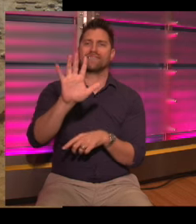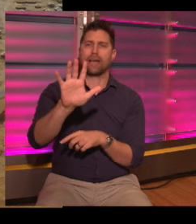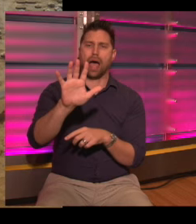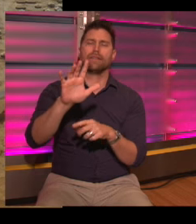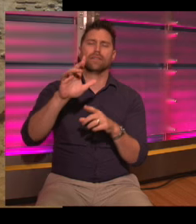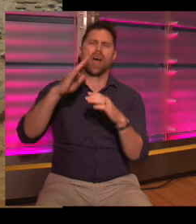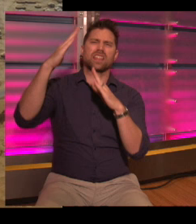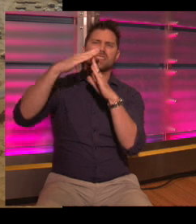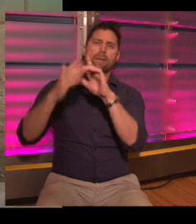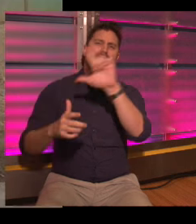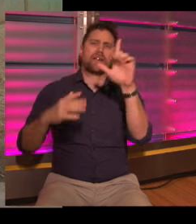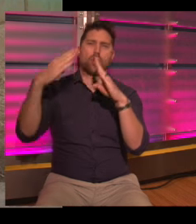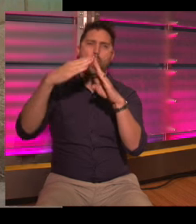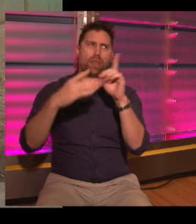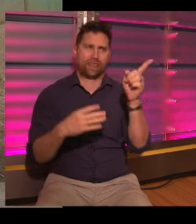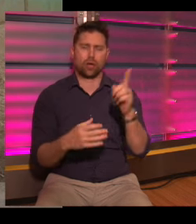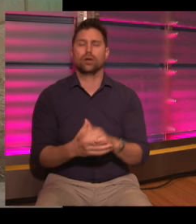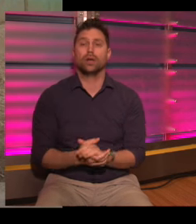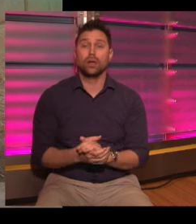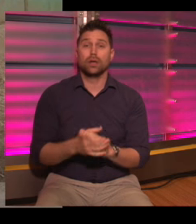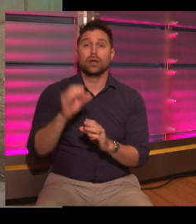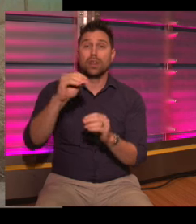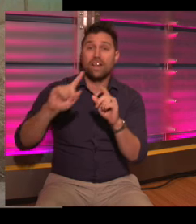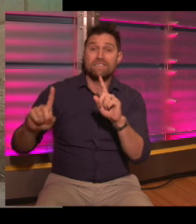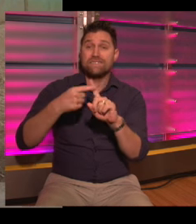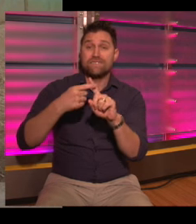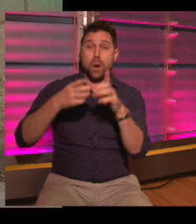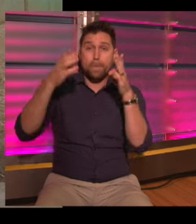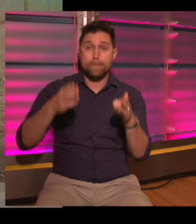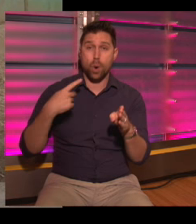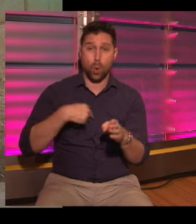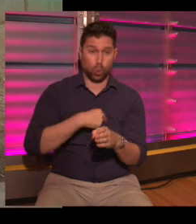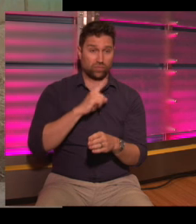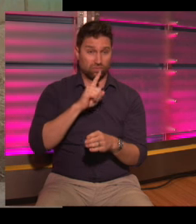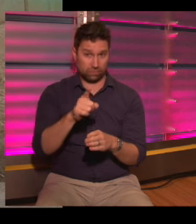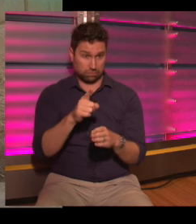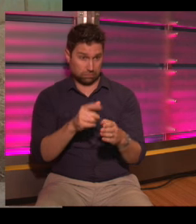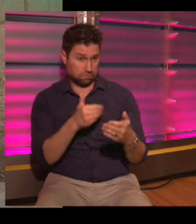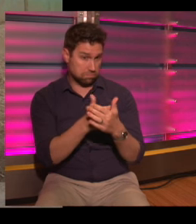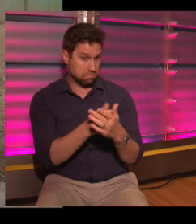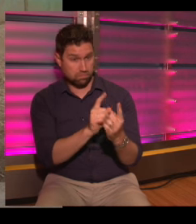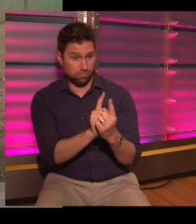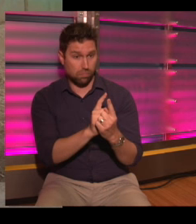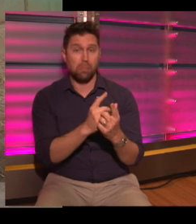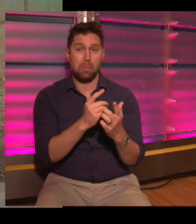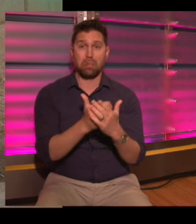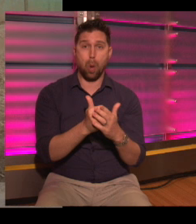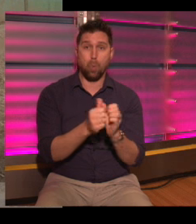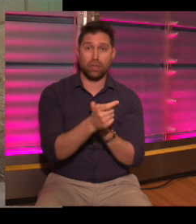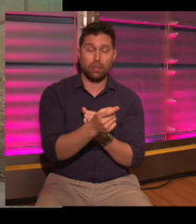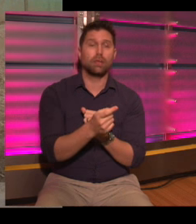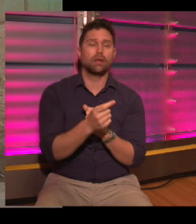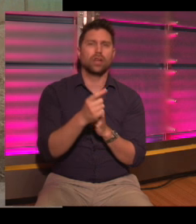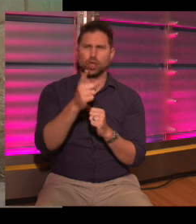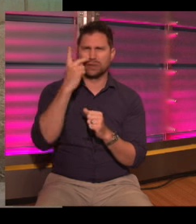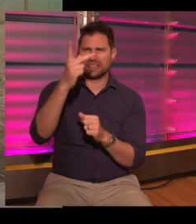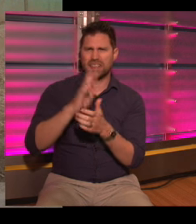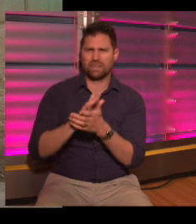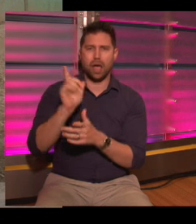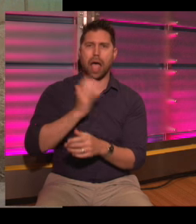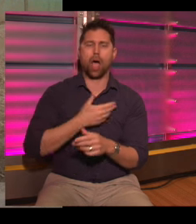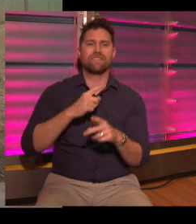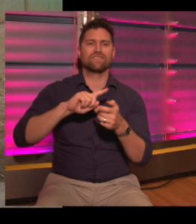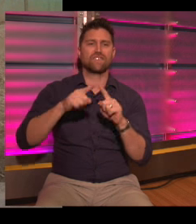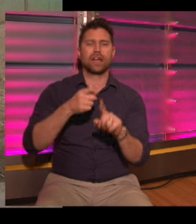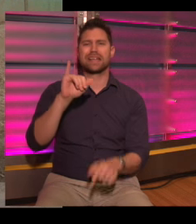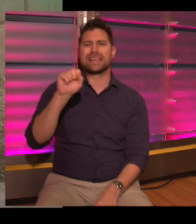there. You know, and the first person that we really became close with, and some of you got to see the film, was you know, it was our friend